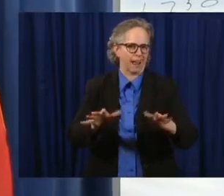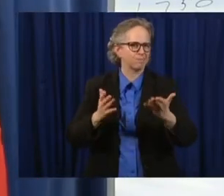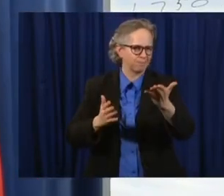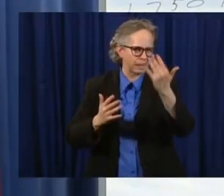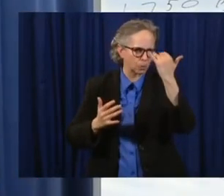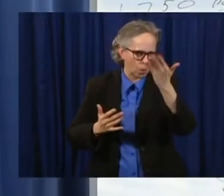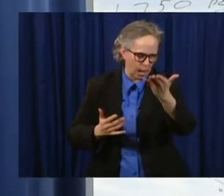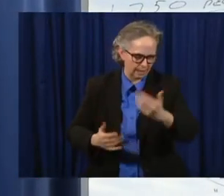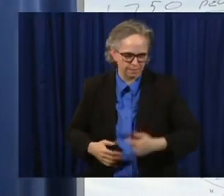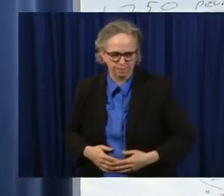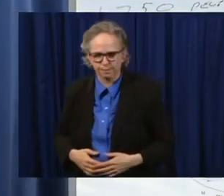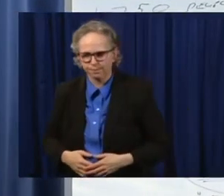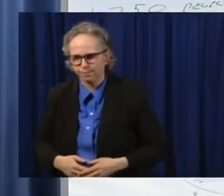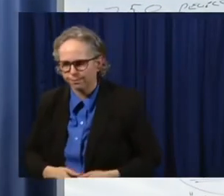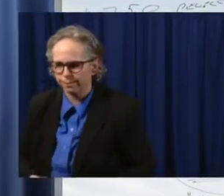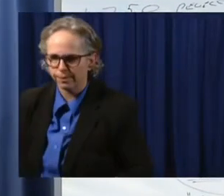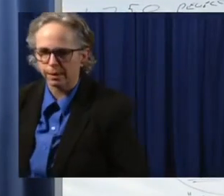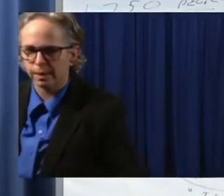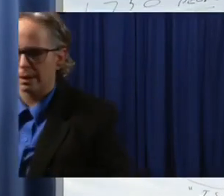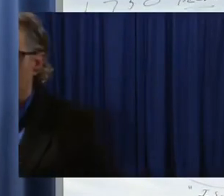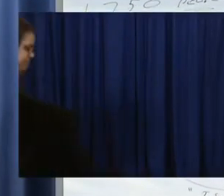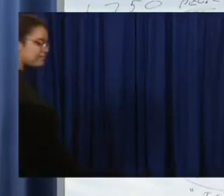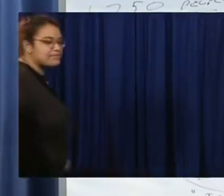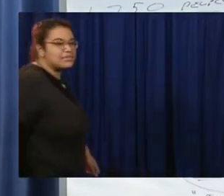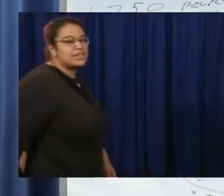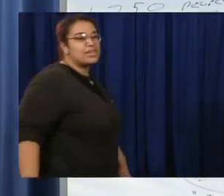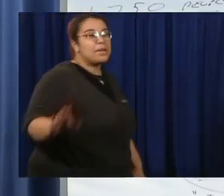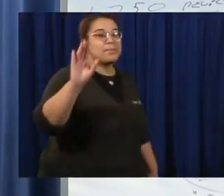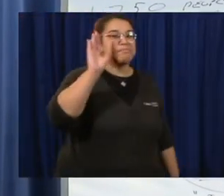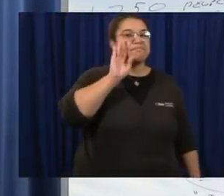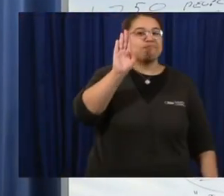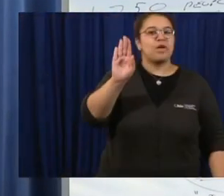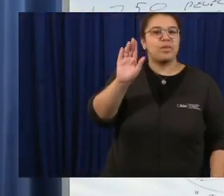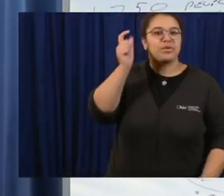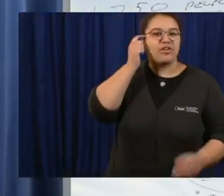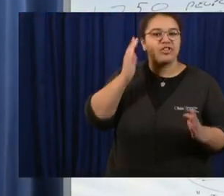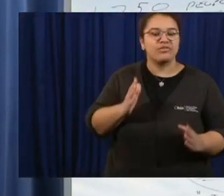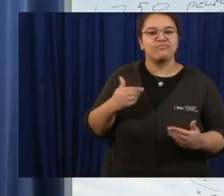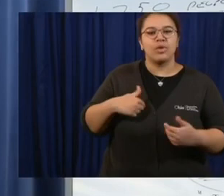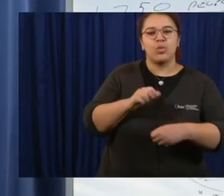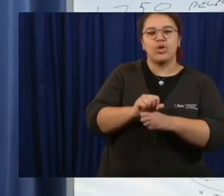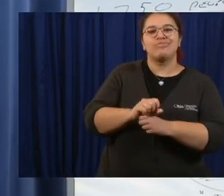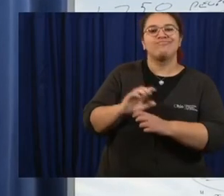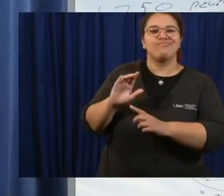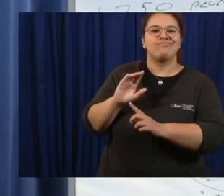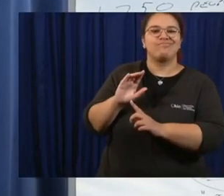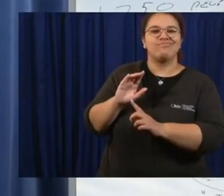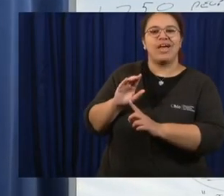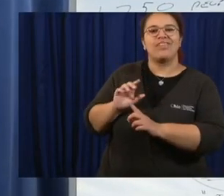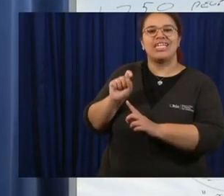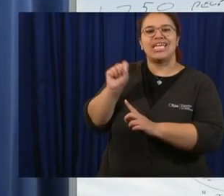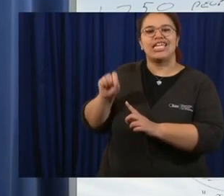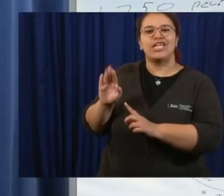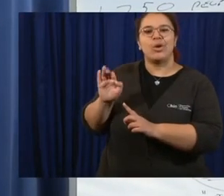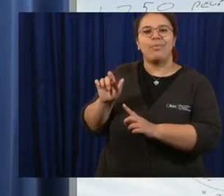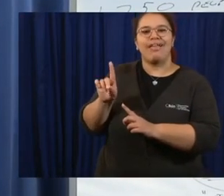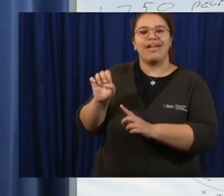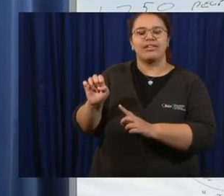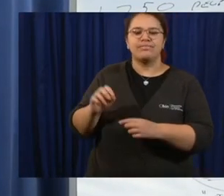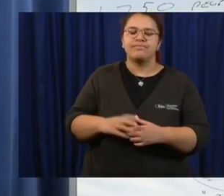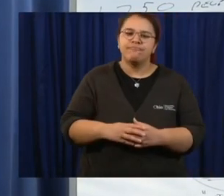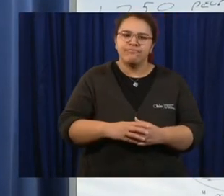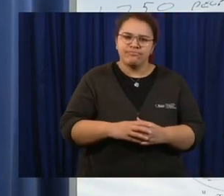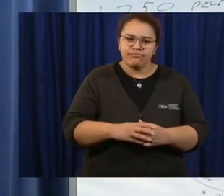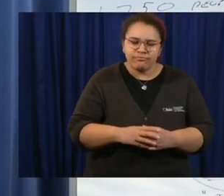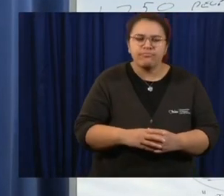Hello, Governor. Jim Province with the Toledo Blade. The Corrections Commission of Northwest Ohio, that's a regional prison in Stryker